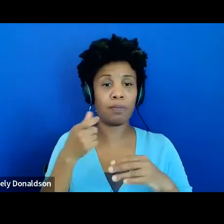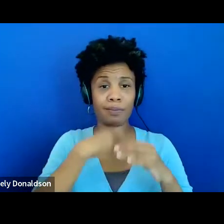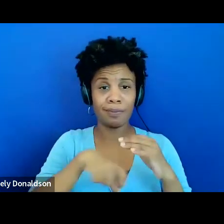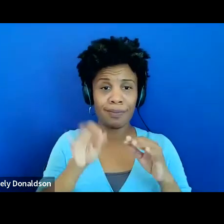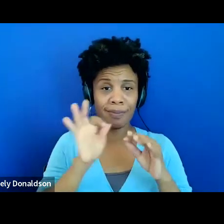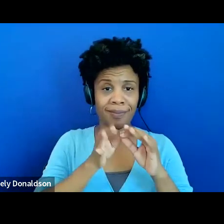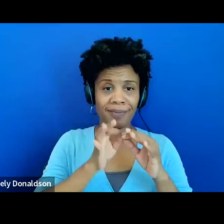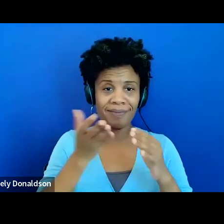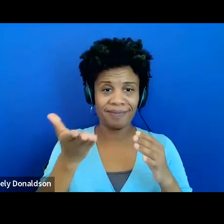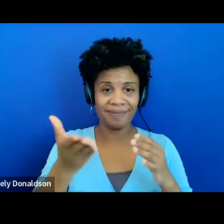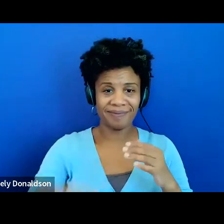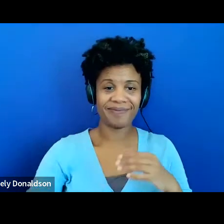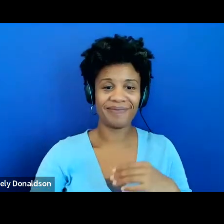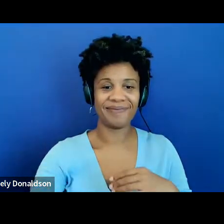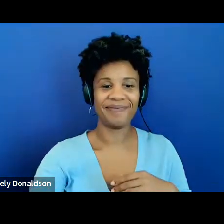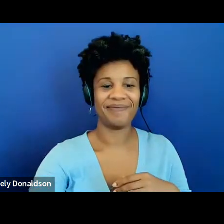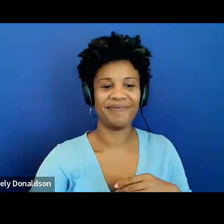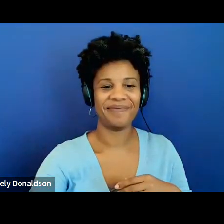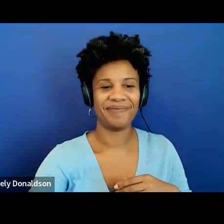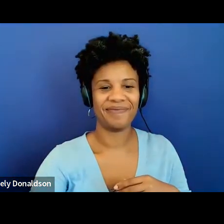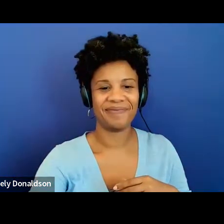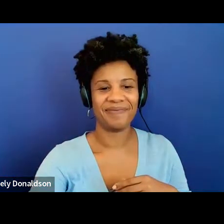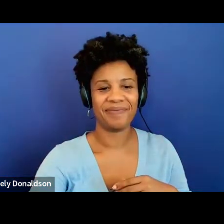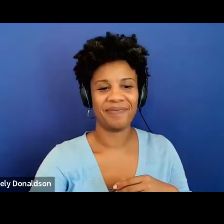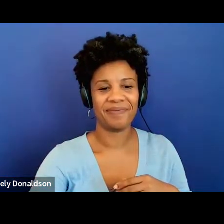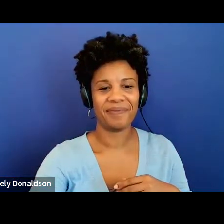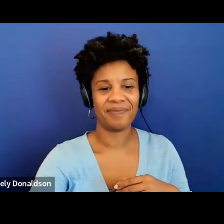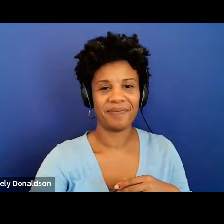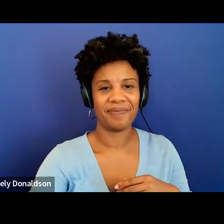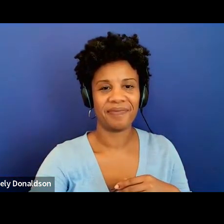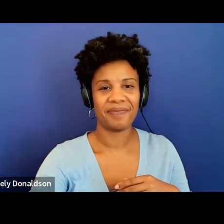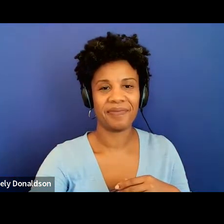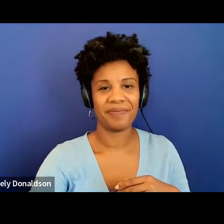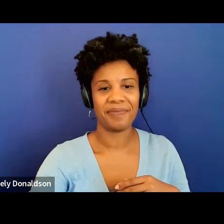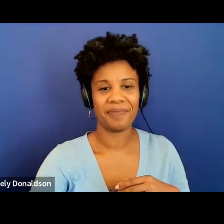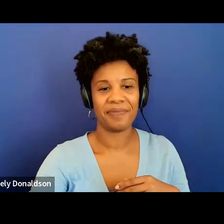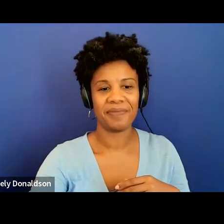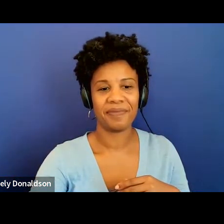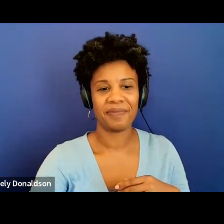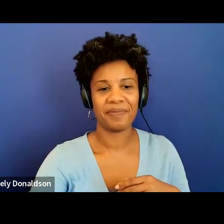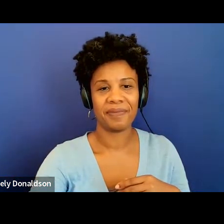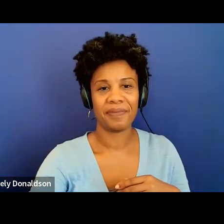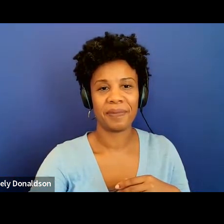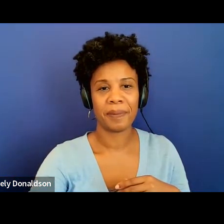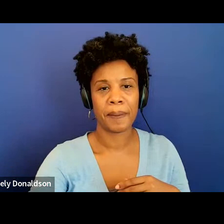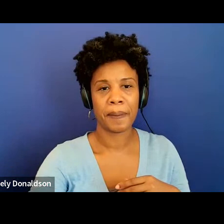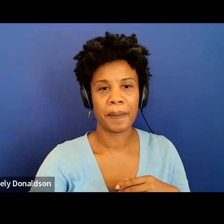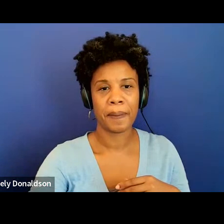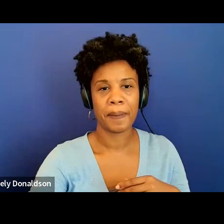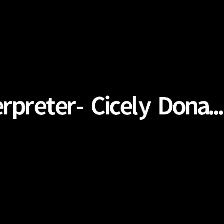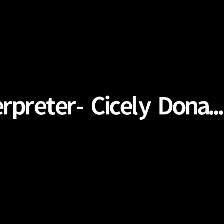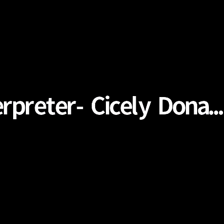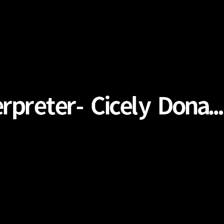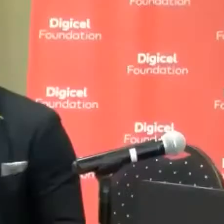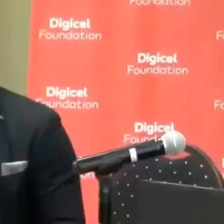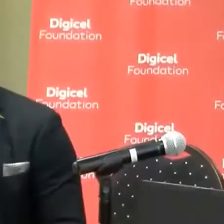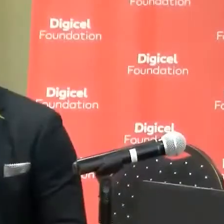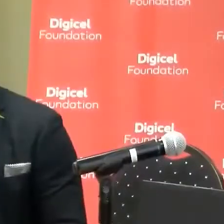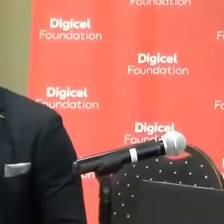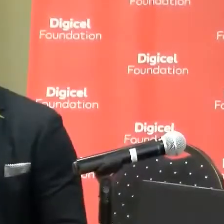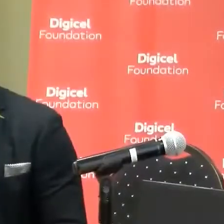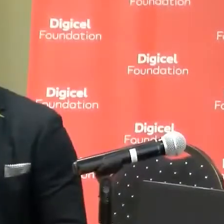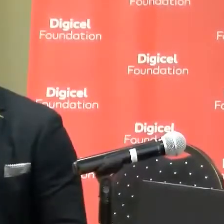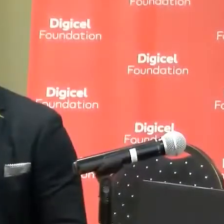It possesses an inexplicable power that strengthens our immune system, saving us all from the